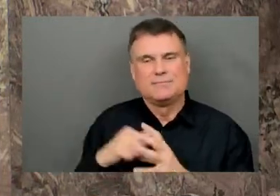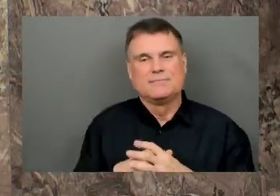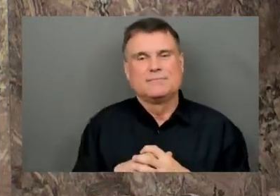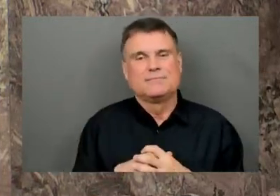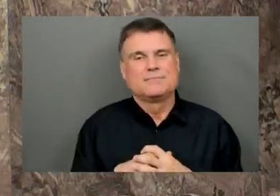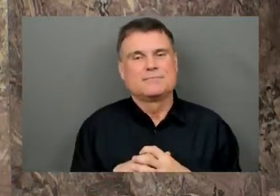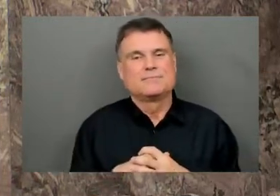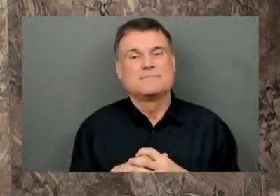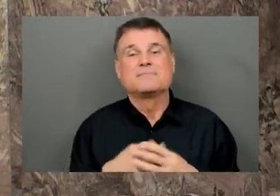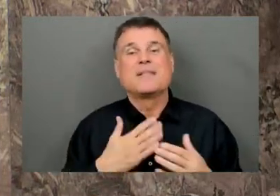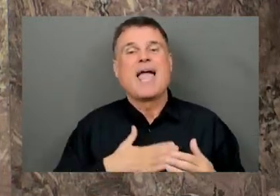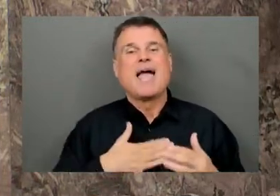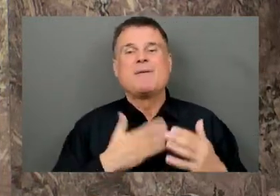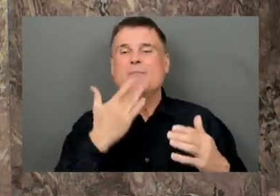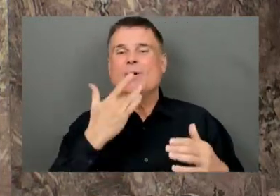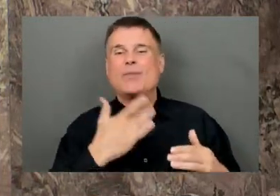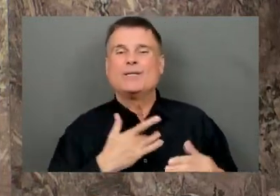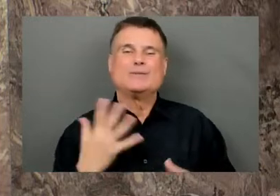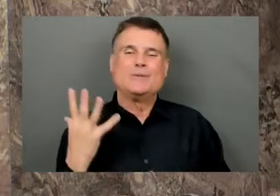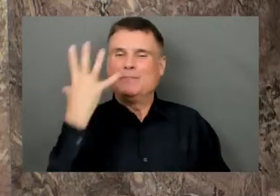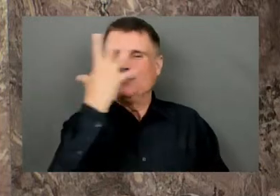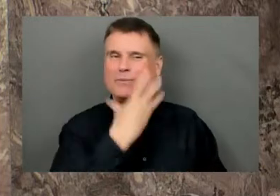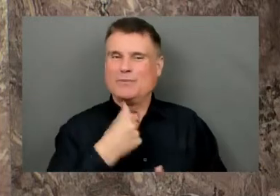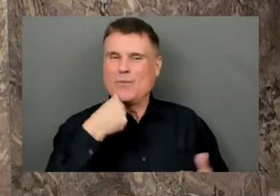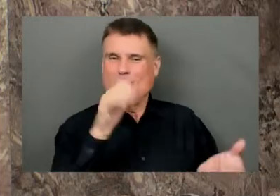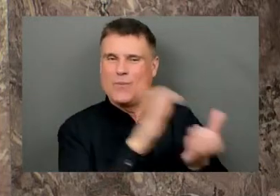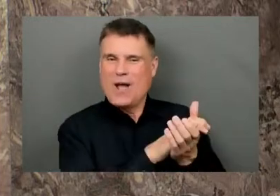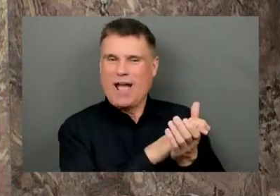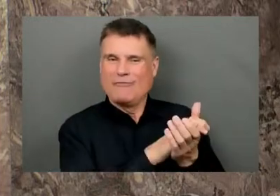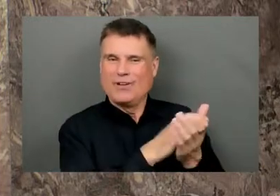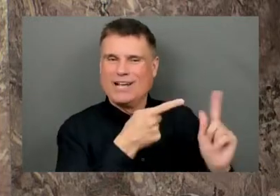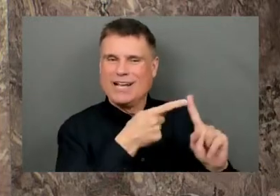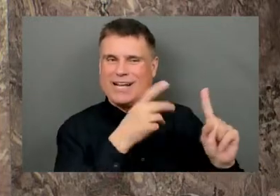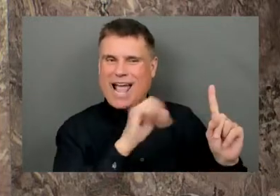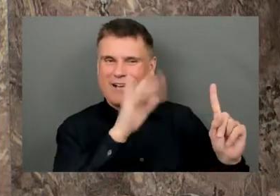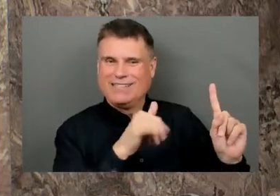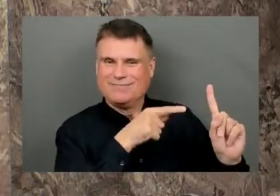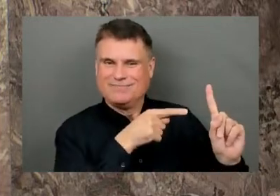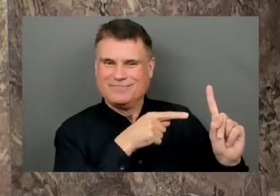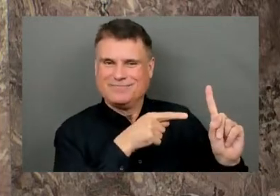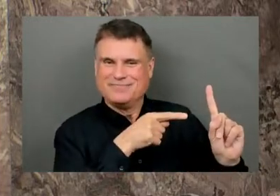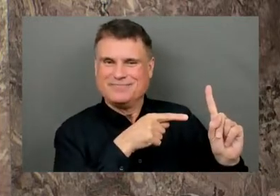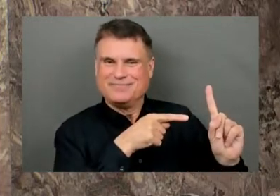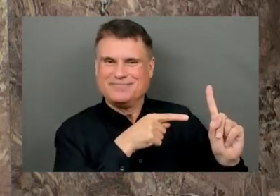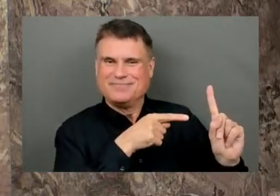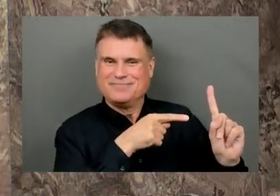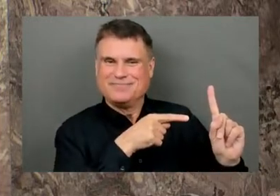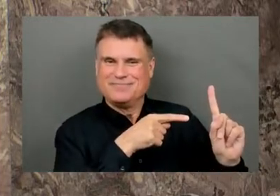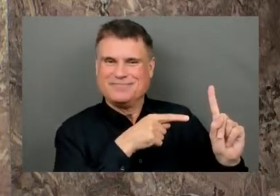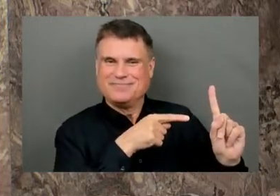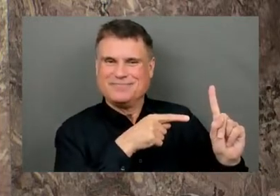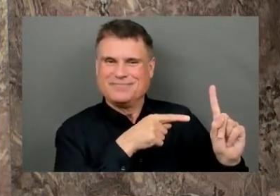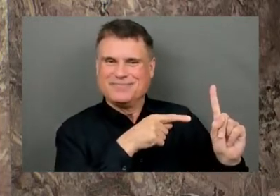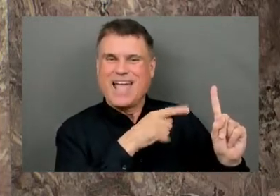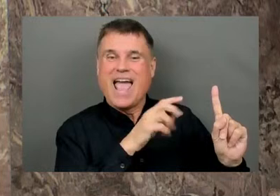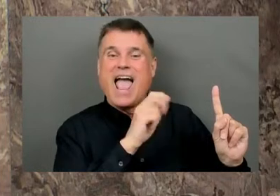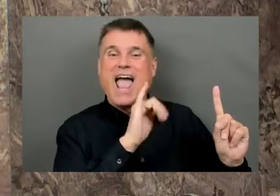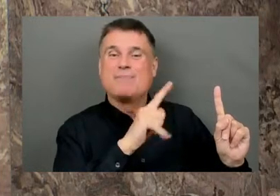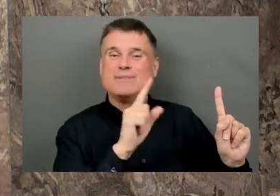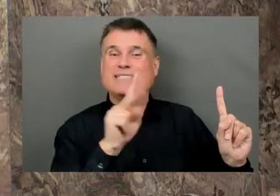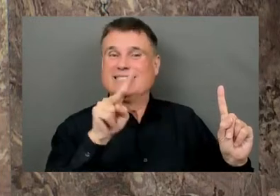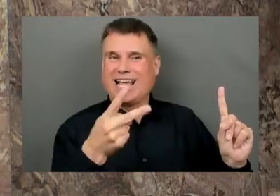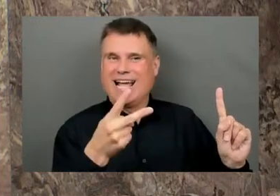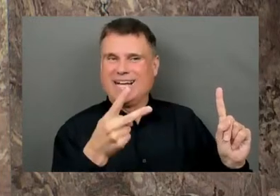Carrie Shapitka, who is having a happy birthday here today, April 2nd. I love you, HB. And for Hansard, that